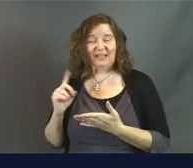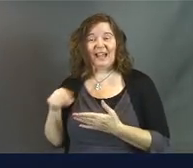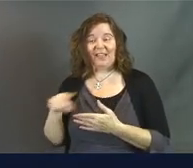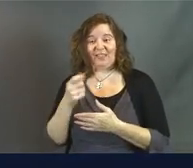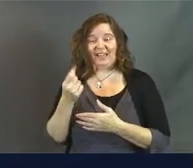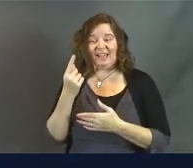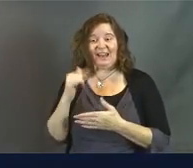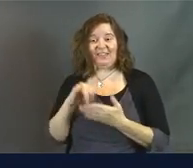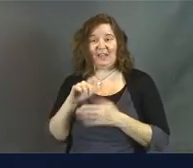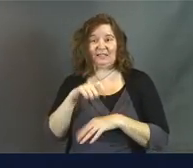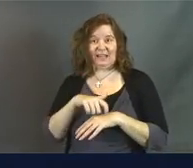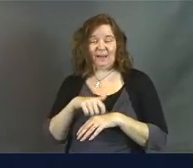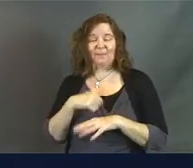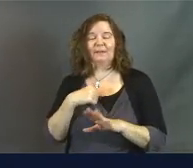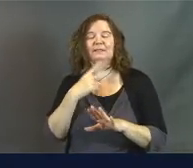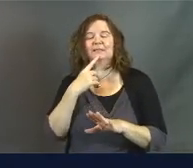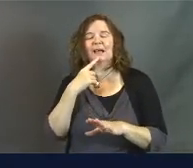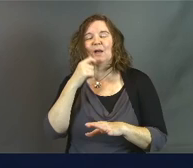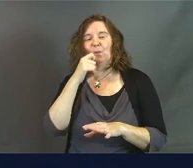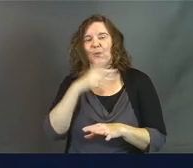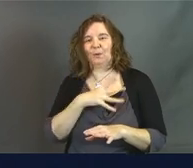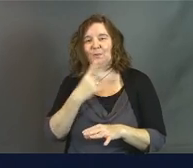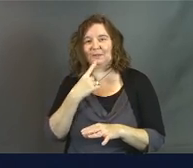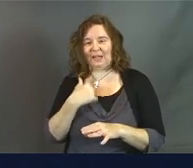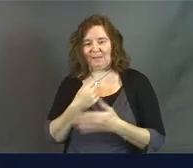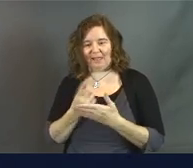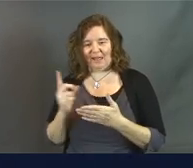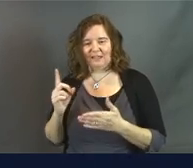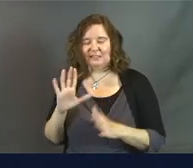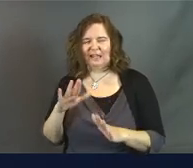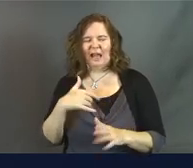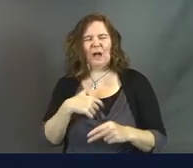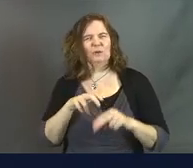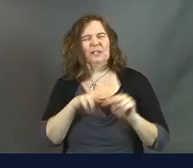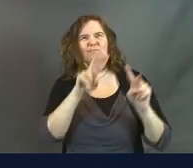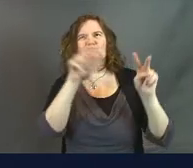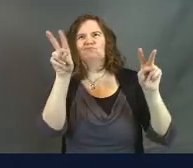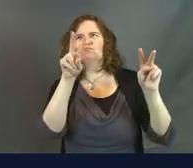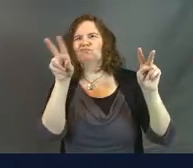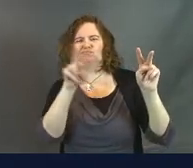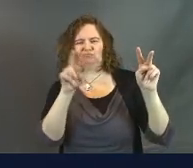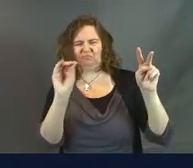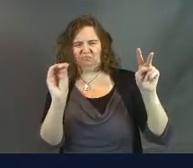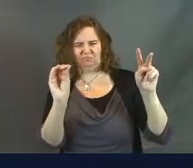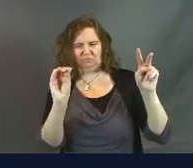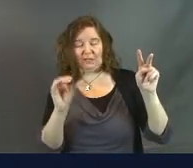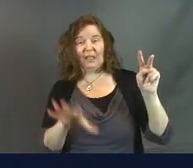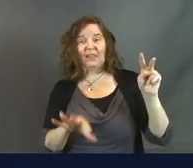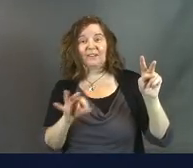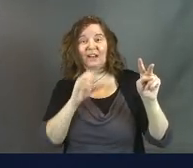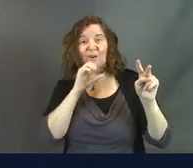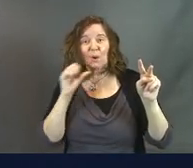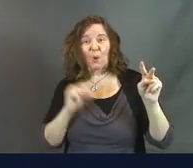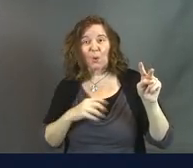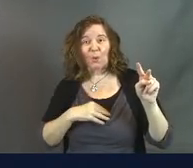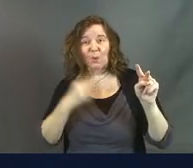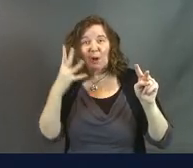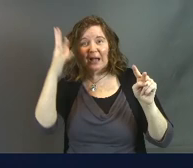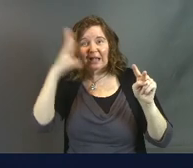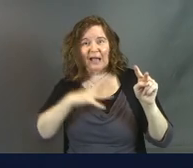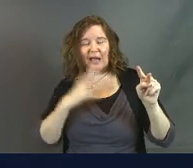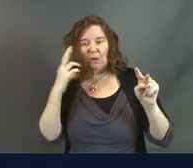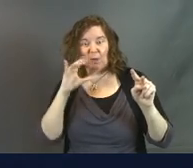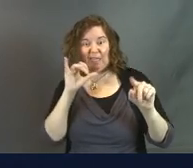and they got it at that point. And she was telling me last week, she's like, I'm sitting there scanning through the faces, and I found an old white guy. And she's